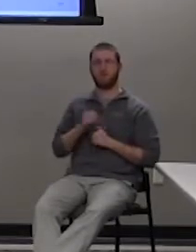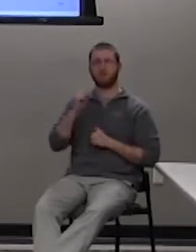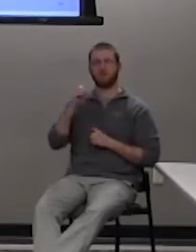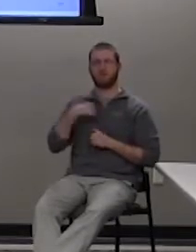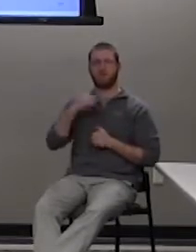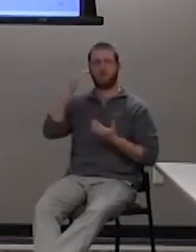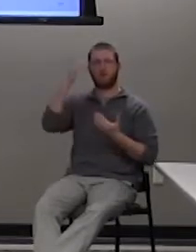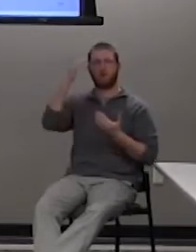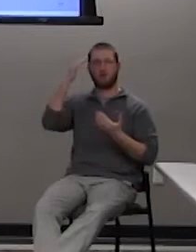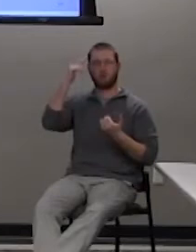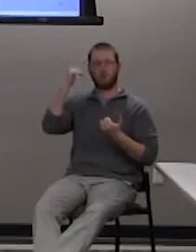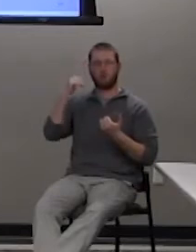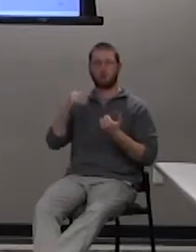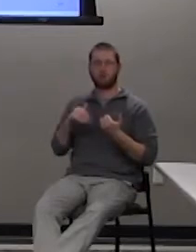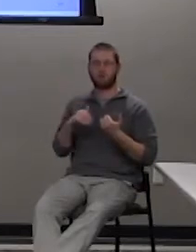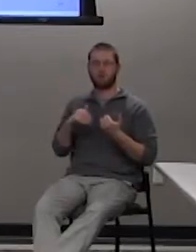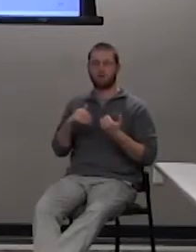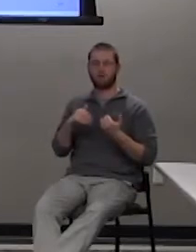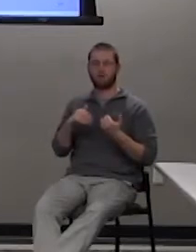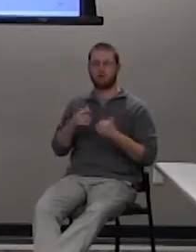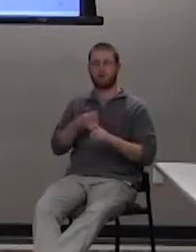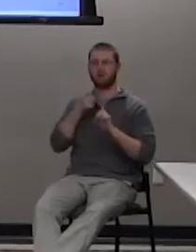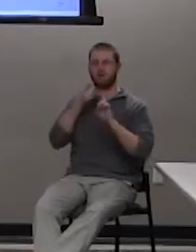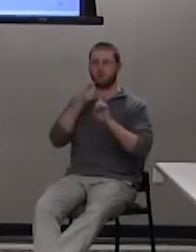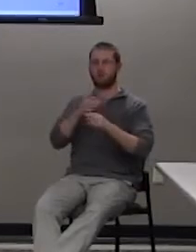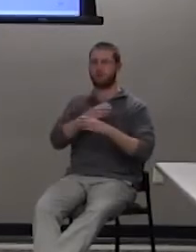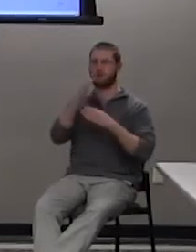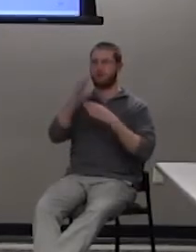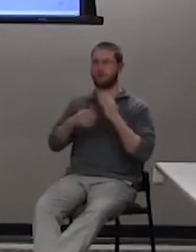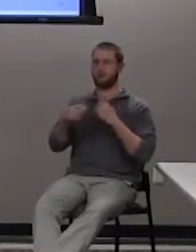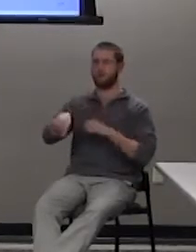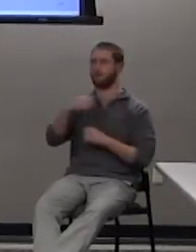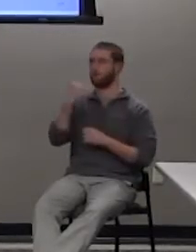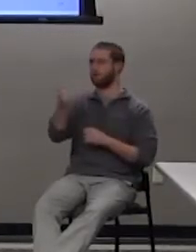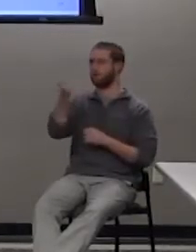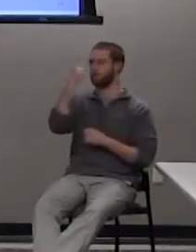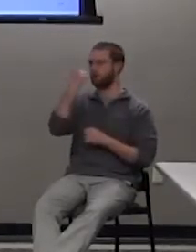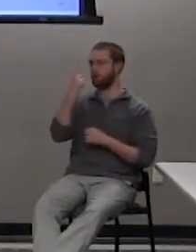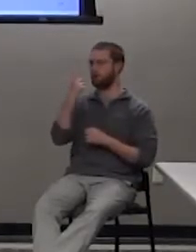I hope to this point, and by the end of it, you understand how